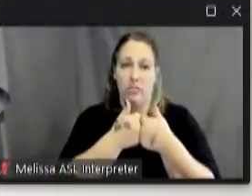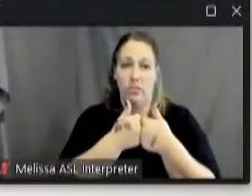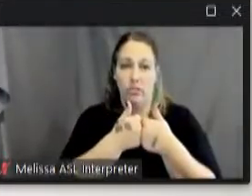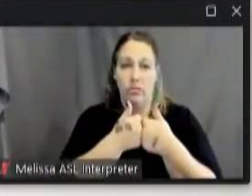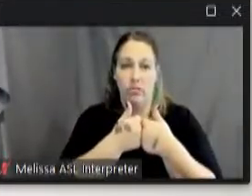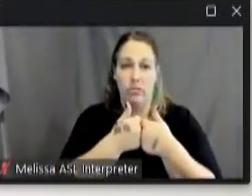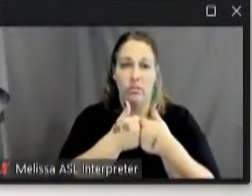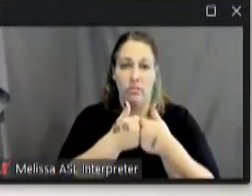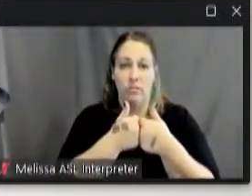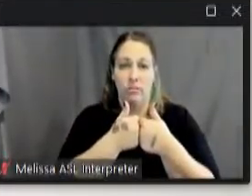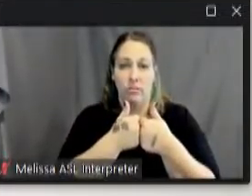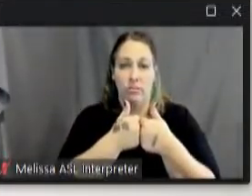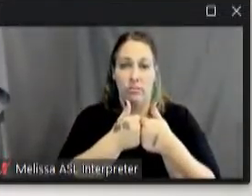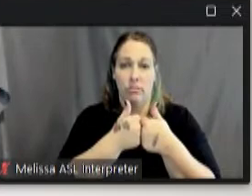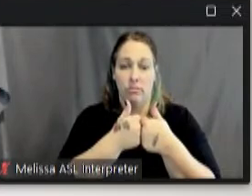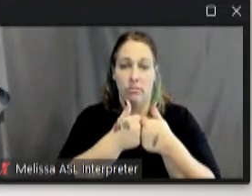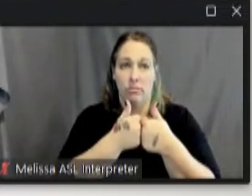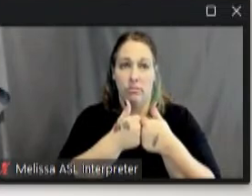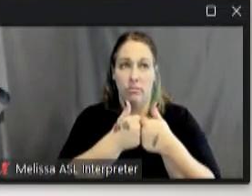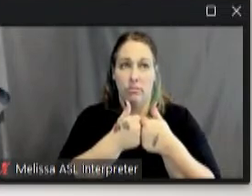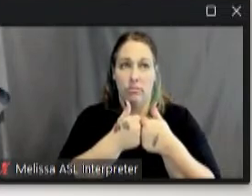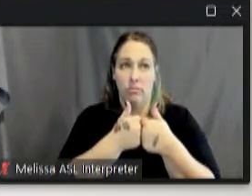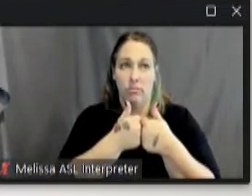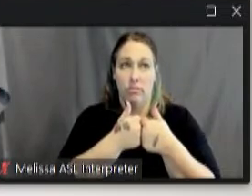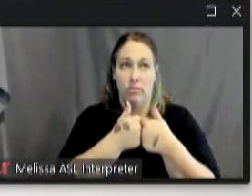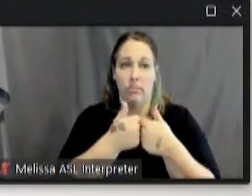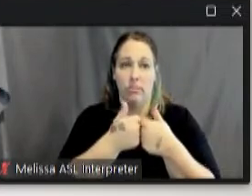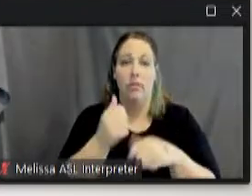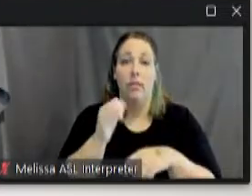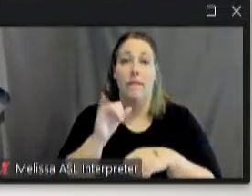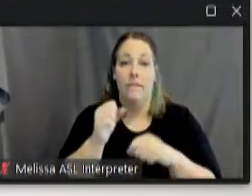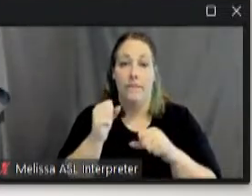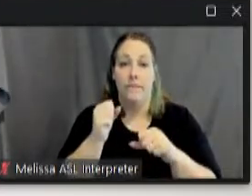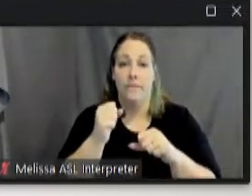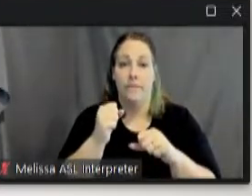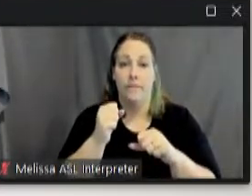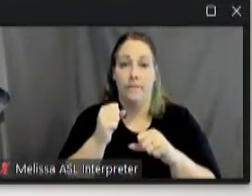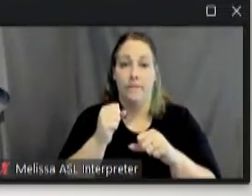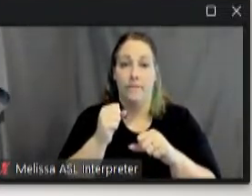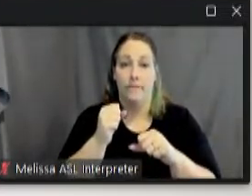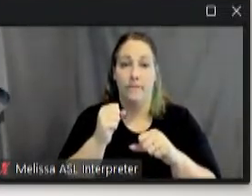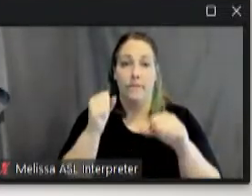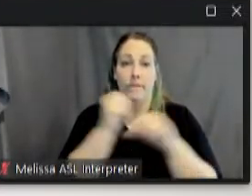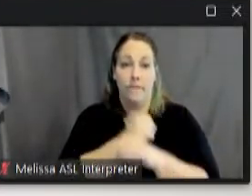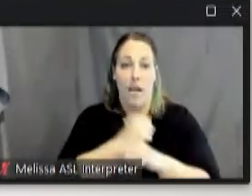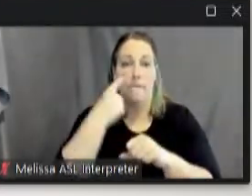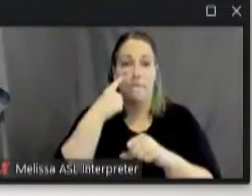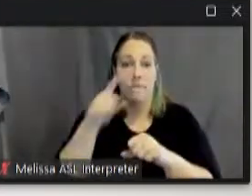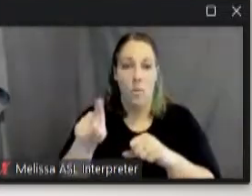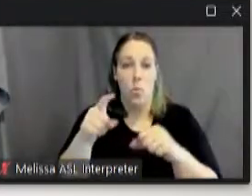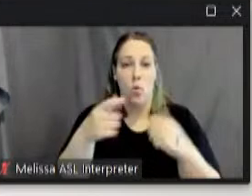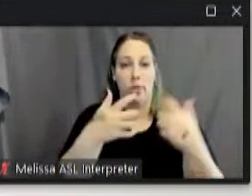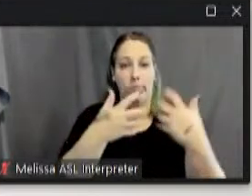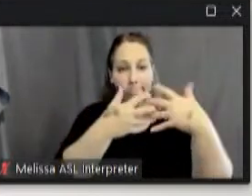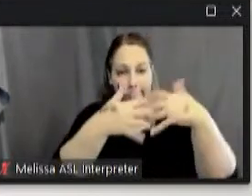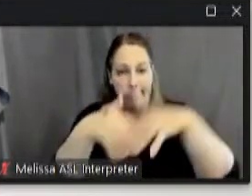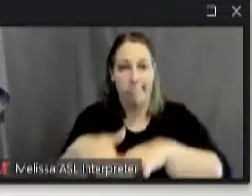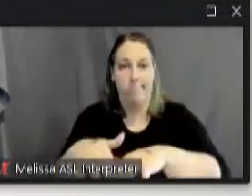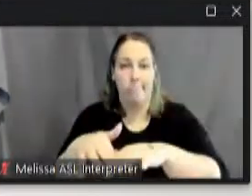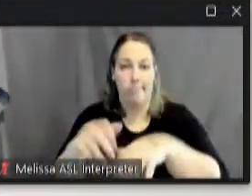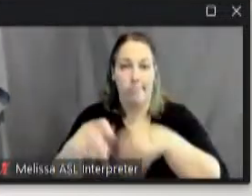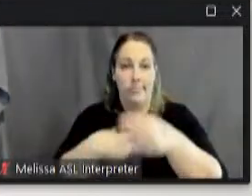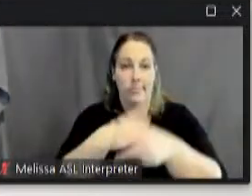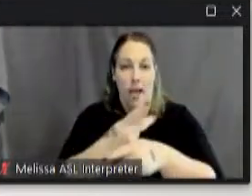regarding the fight to obtain an integral type of education on this